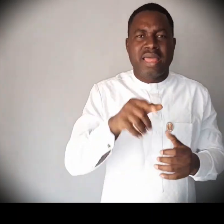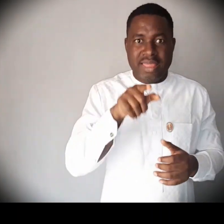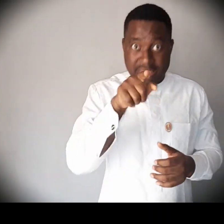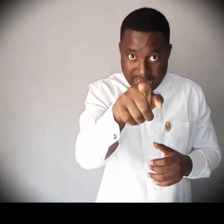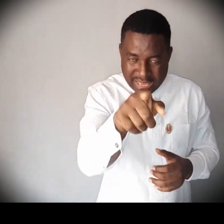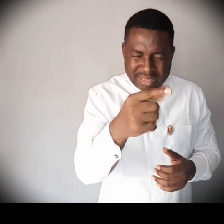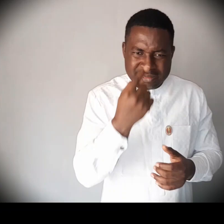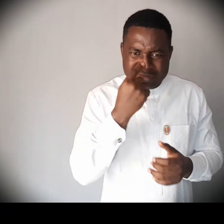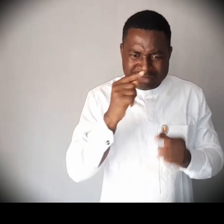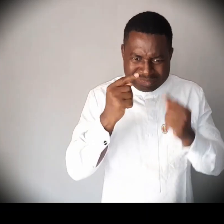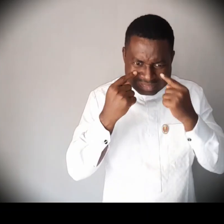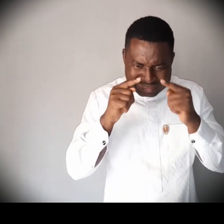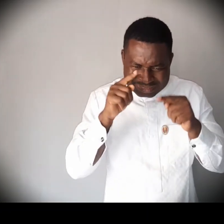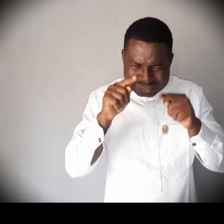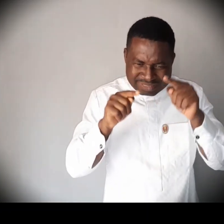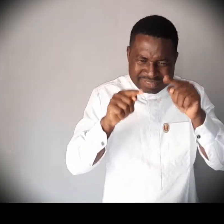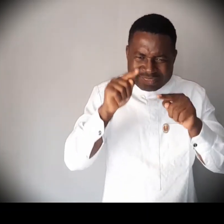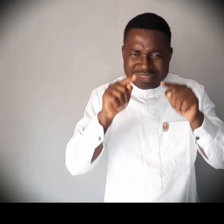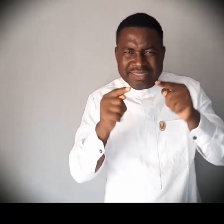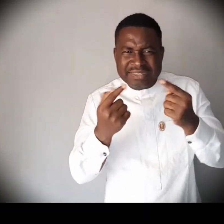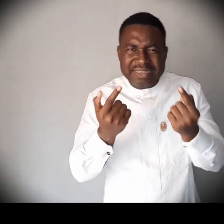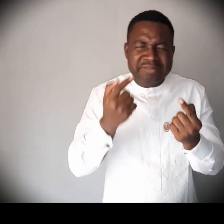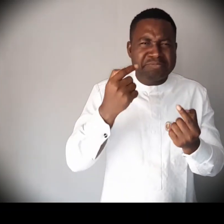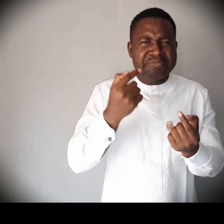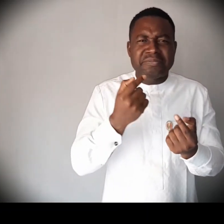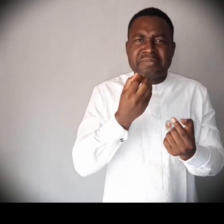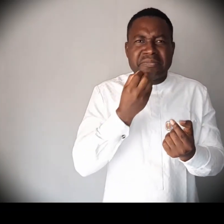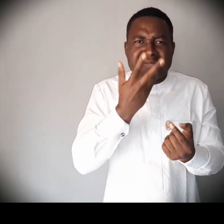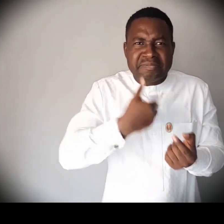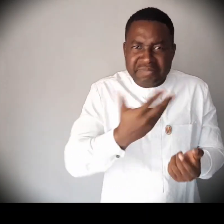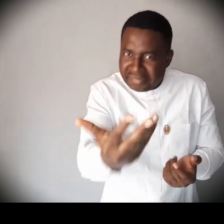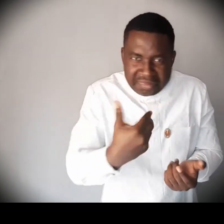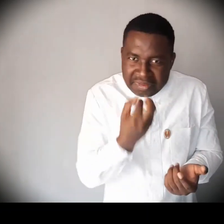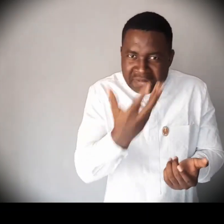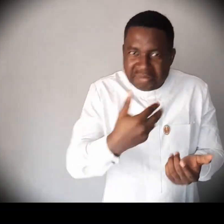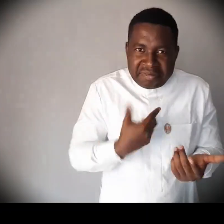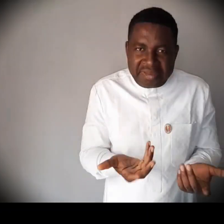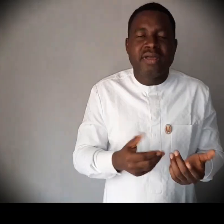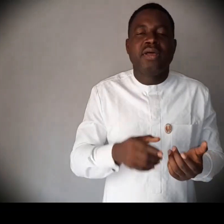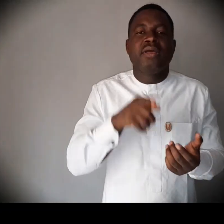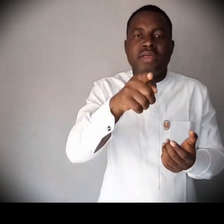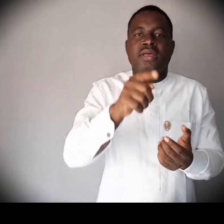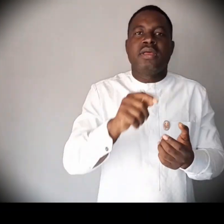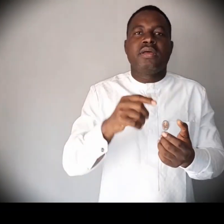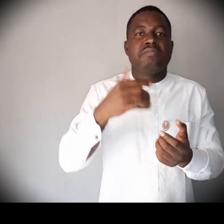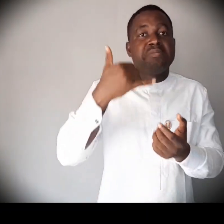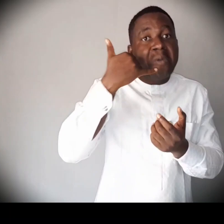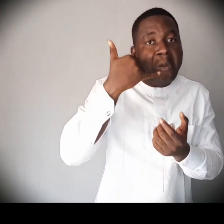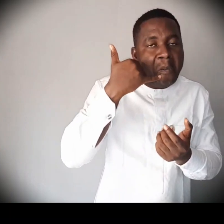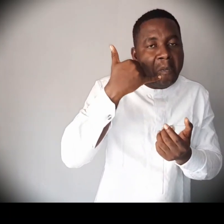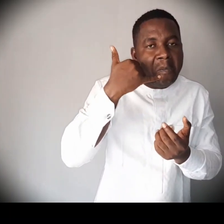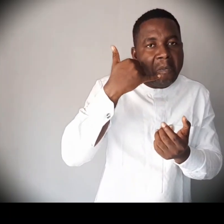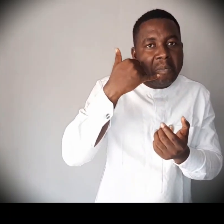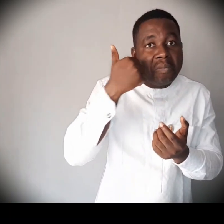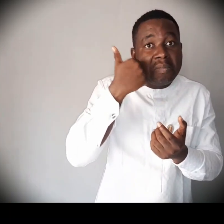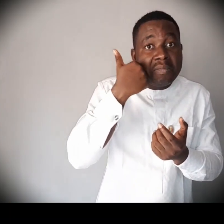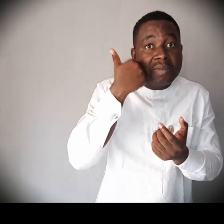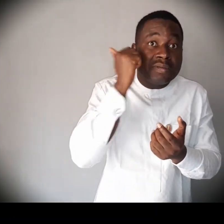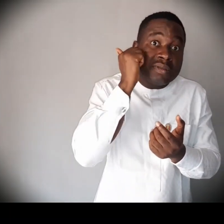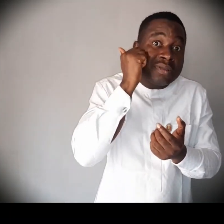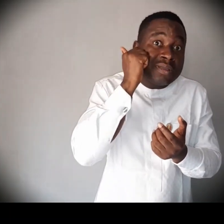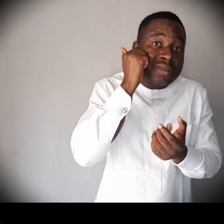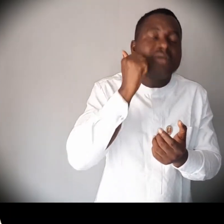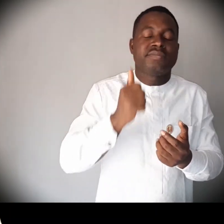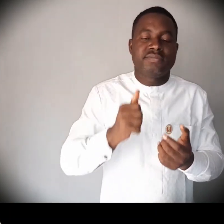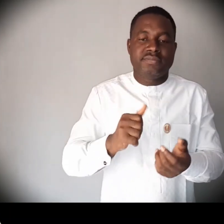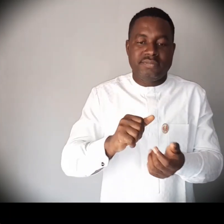Languages and be a member. All we need of you is to be an advocate. All we need of you